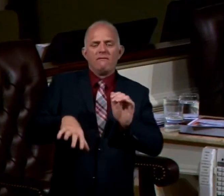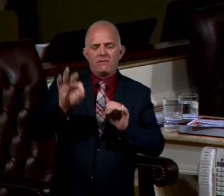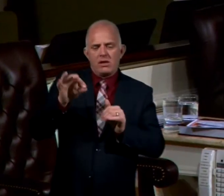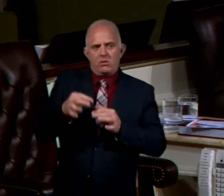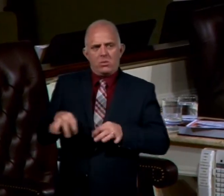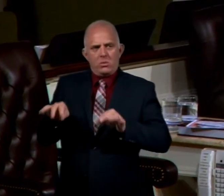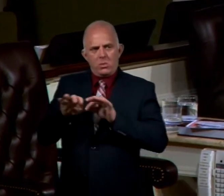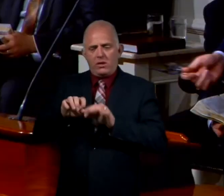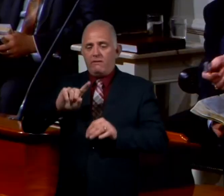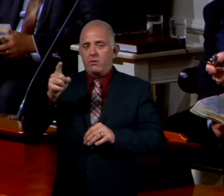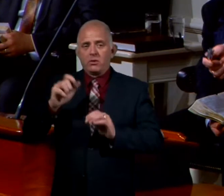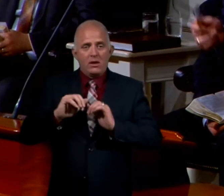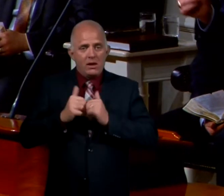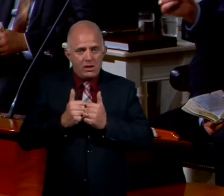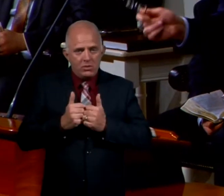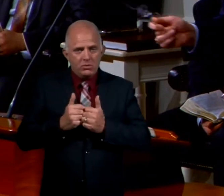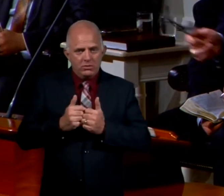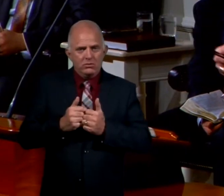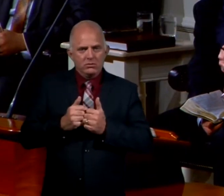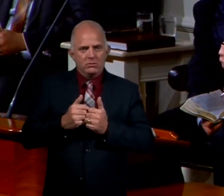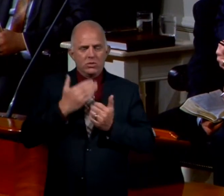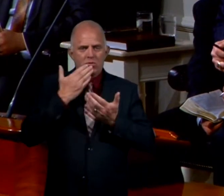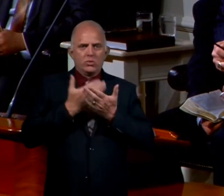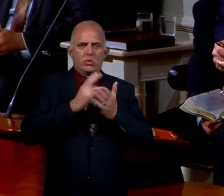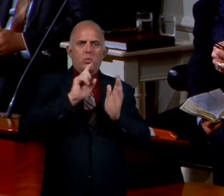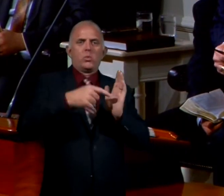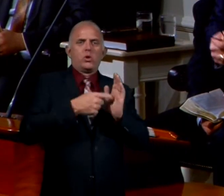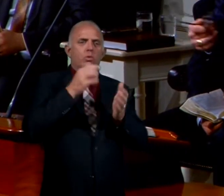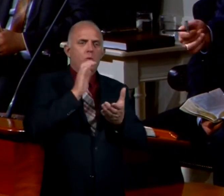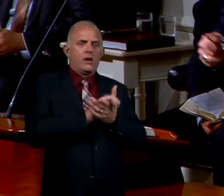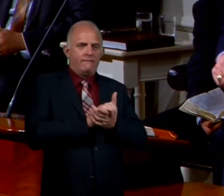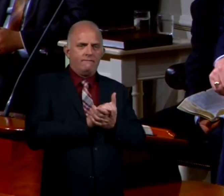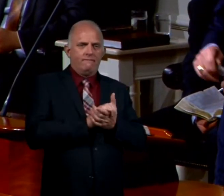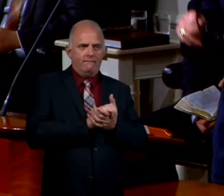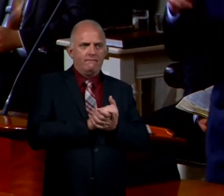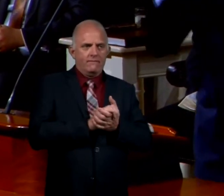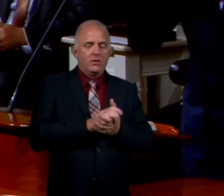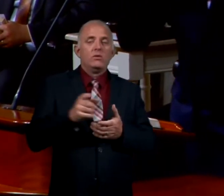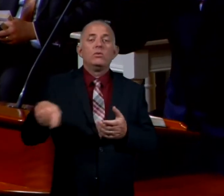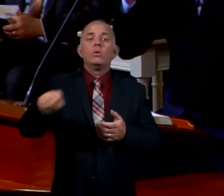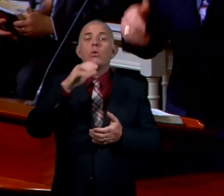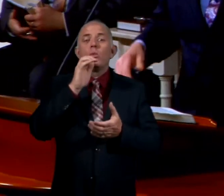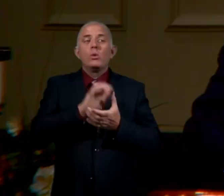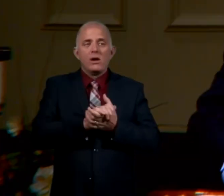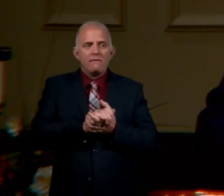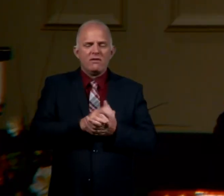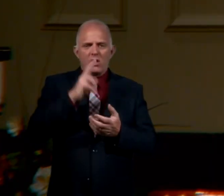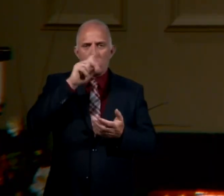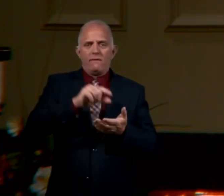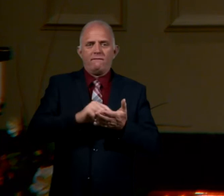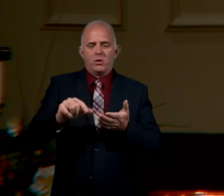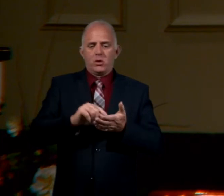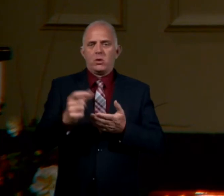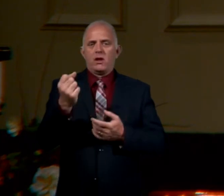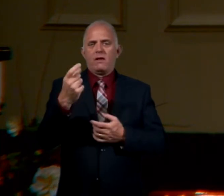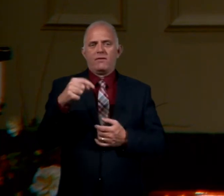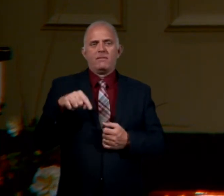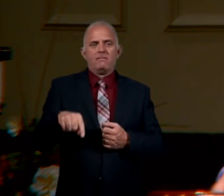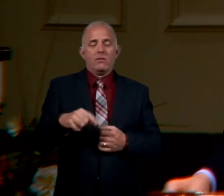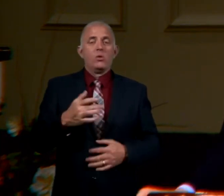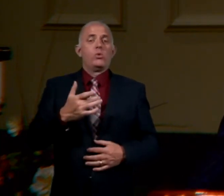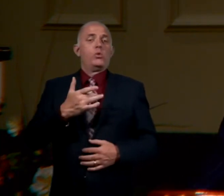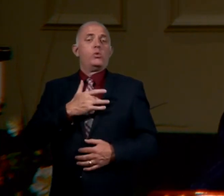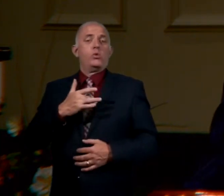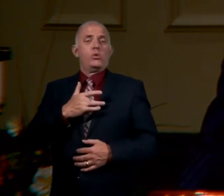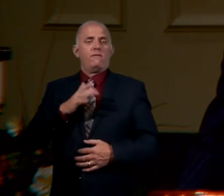wife. And if God has made you a wife and you have a chance to be a wife, here the Bible tells us in verse number 11, the heart of her husband